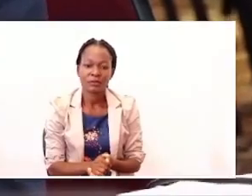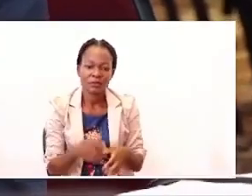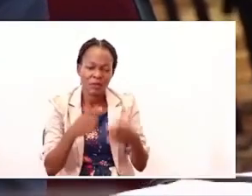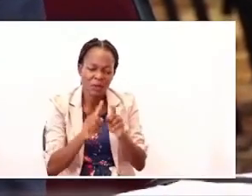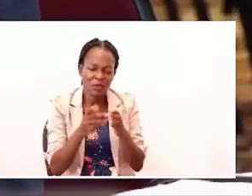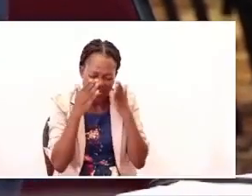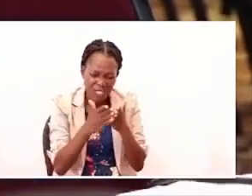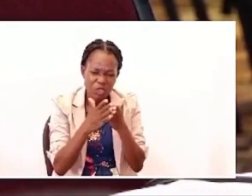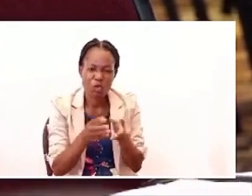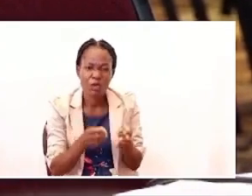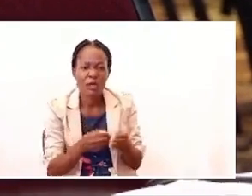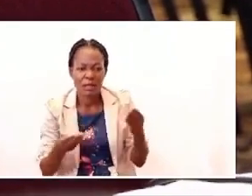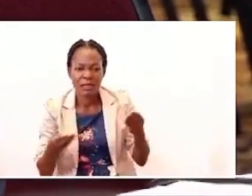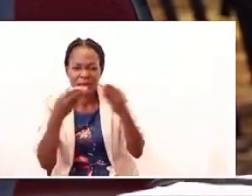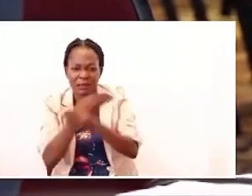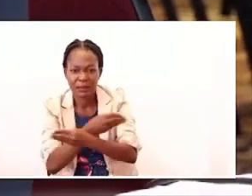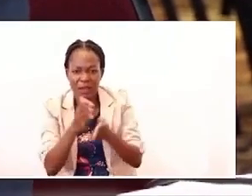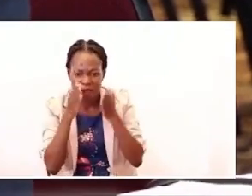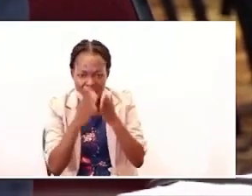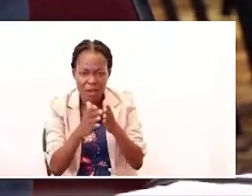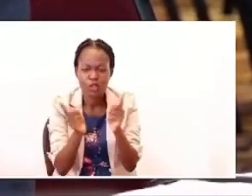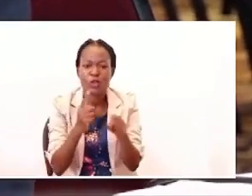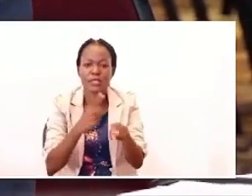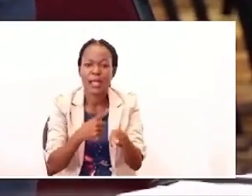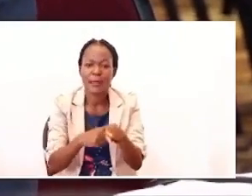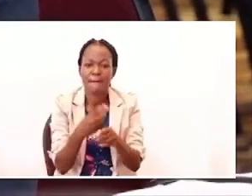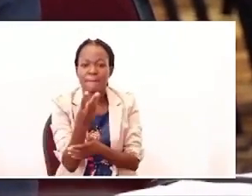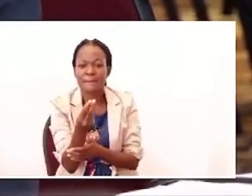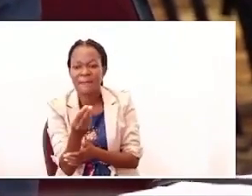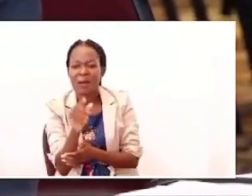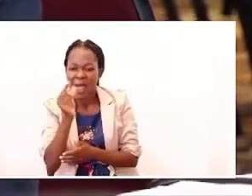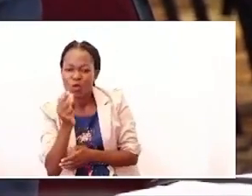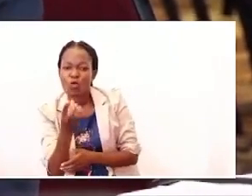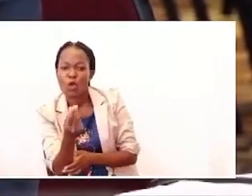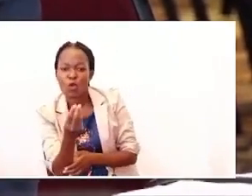focusing on short-term macroeconomic stability.